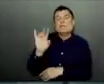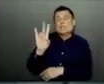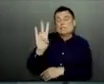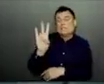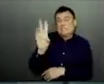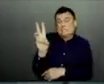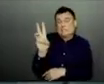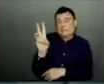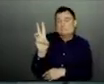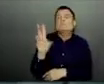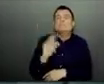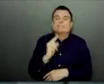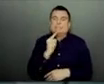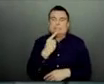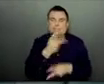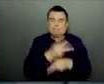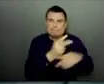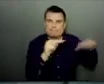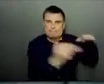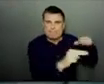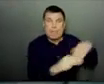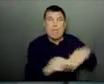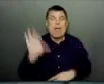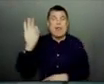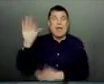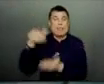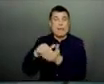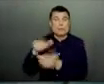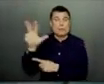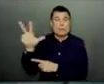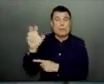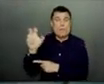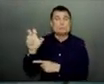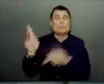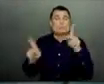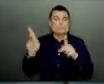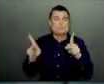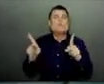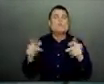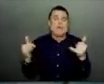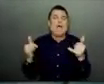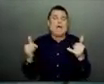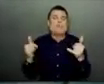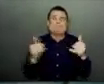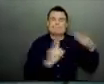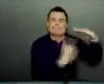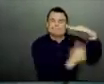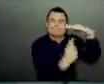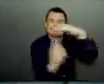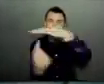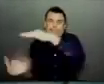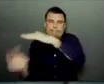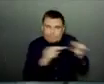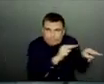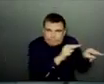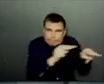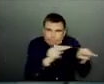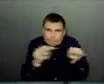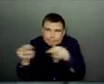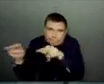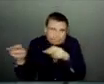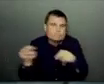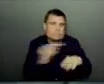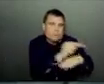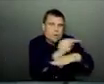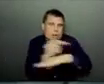,364 people under active public health monitoring, and again, due to the data system change in Northern